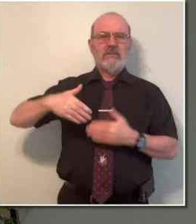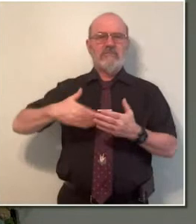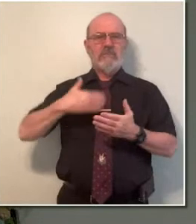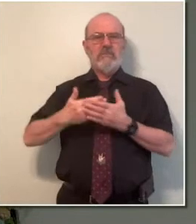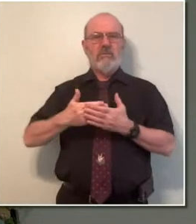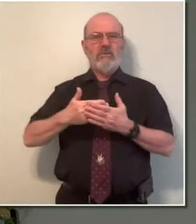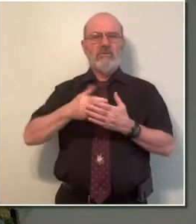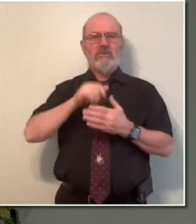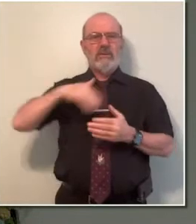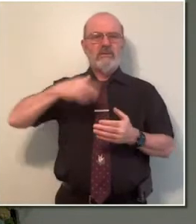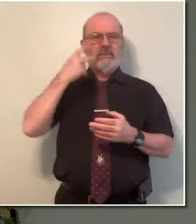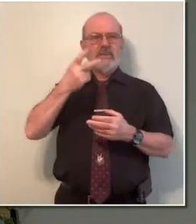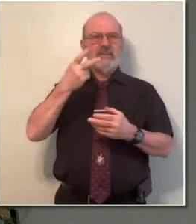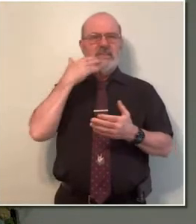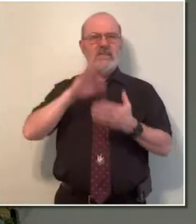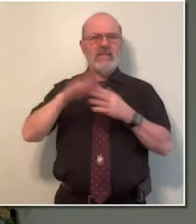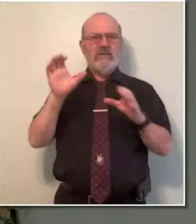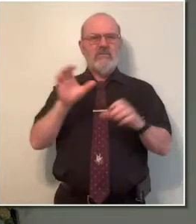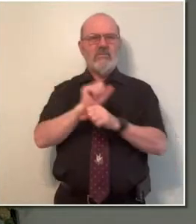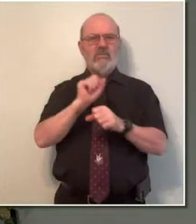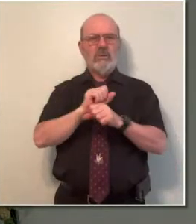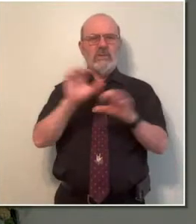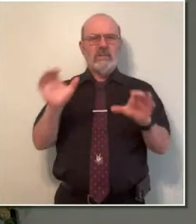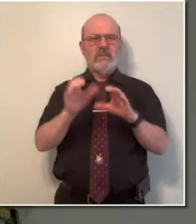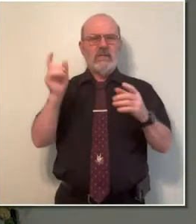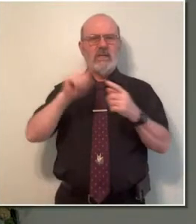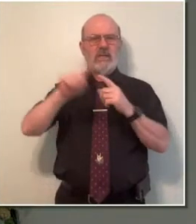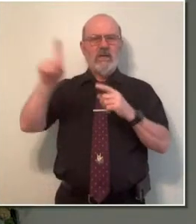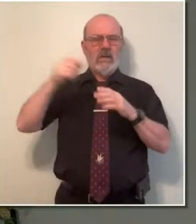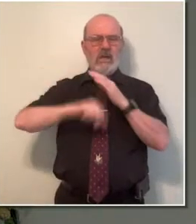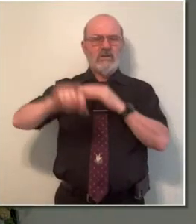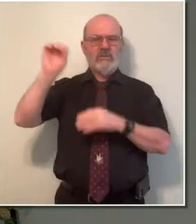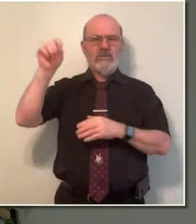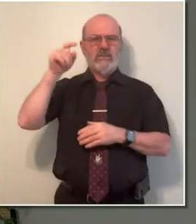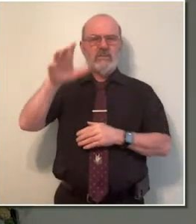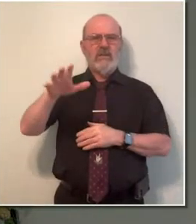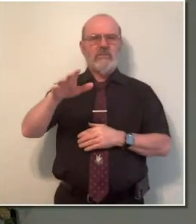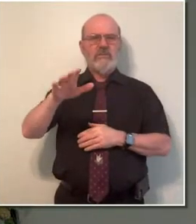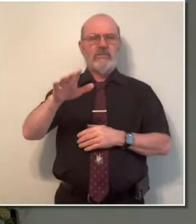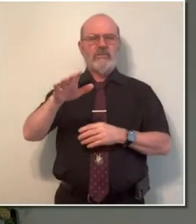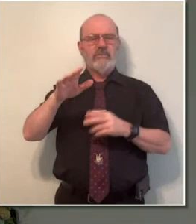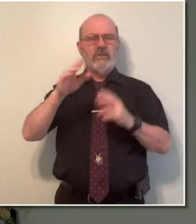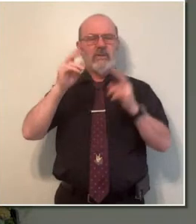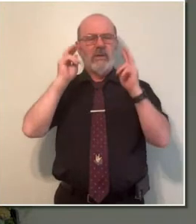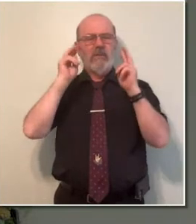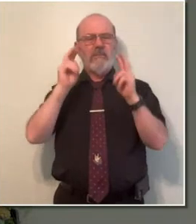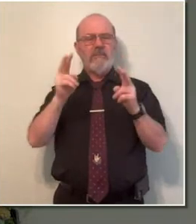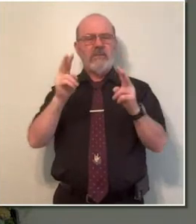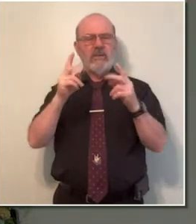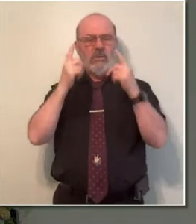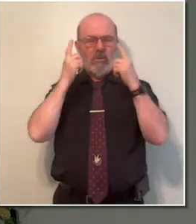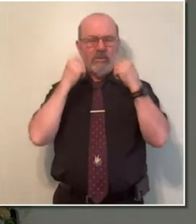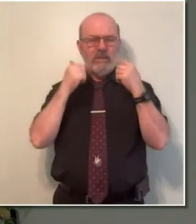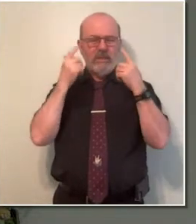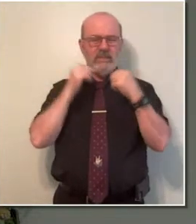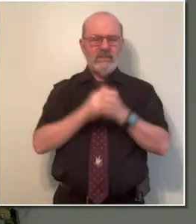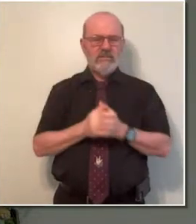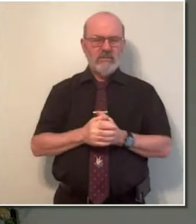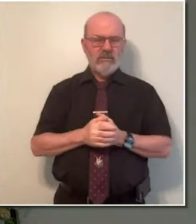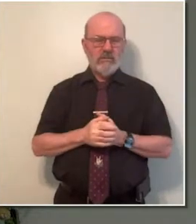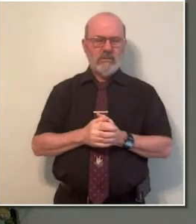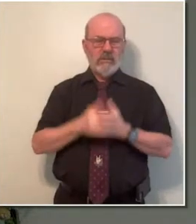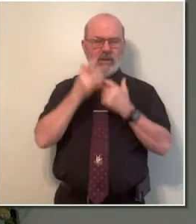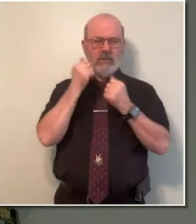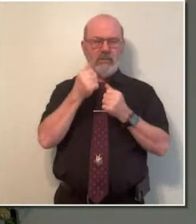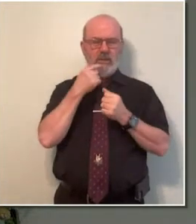seen the evil work that is done under the sun. Behold the tears. Interesting that he says